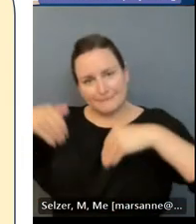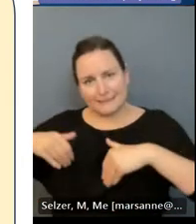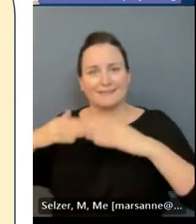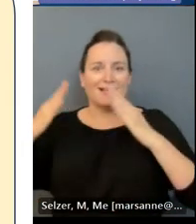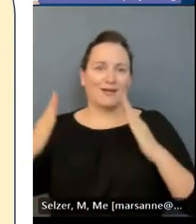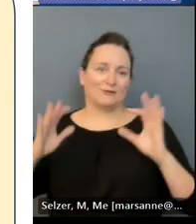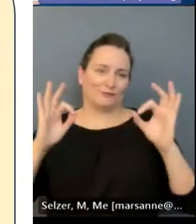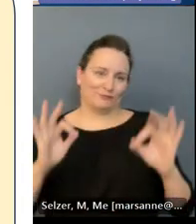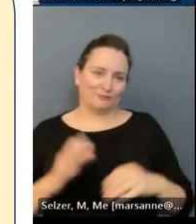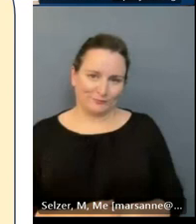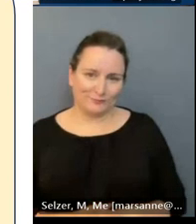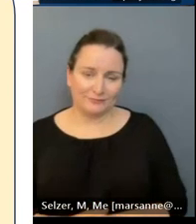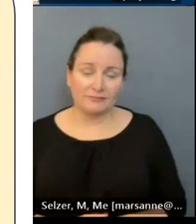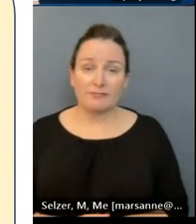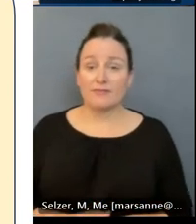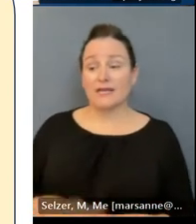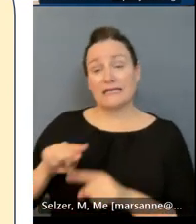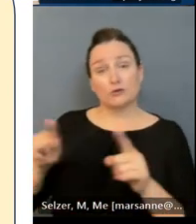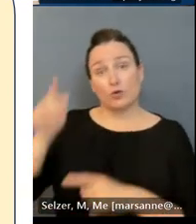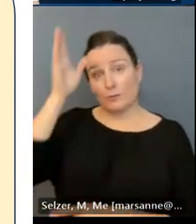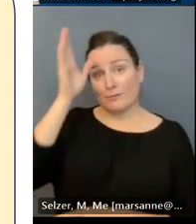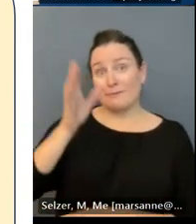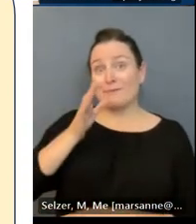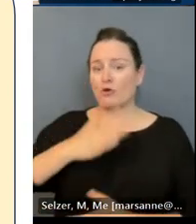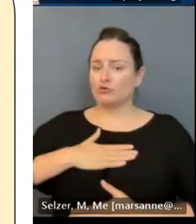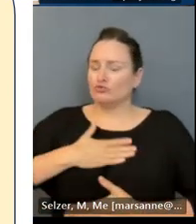So I'll read one to you.